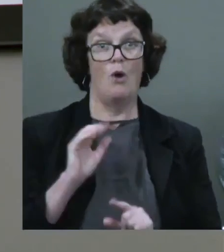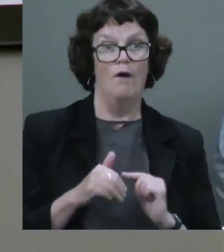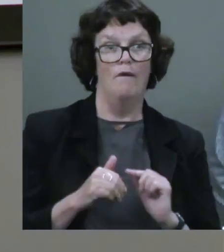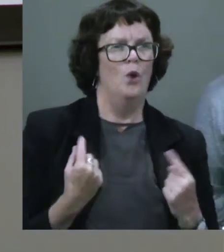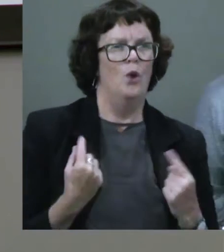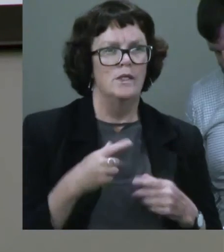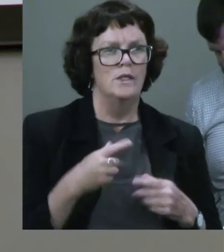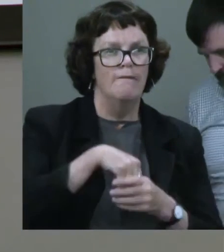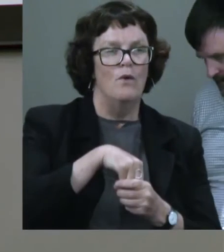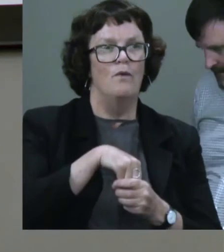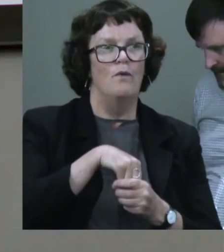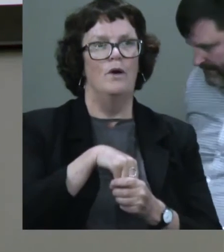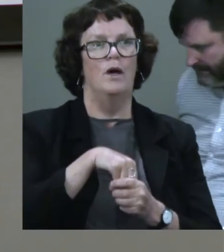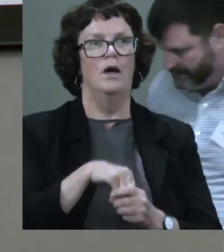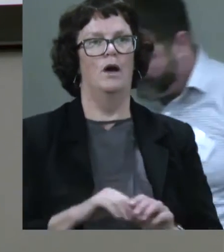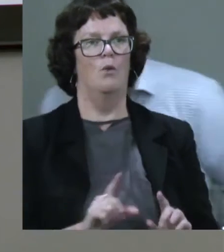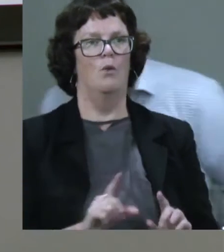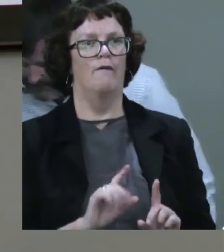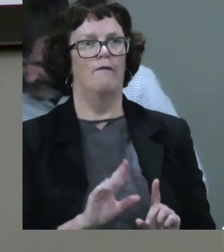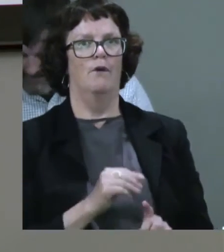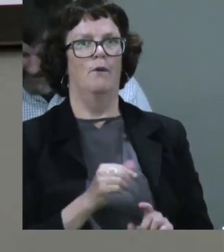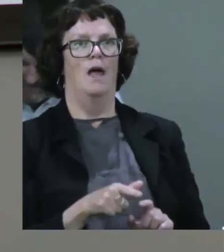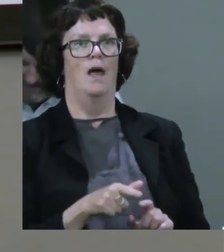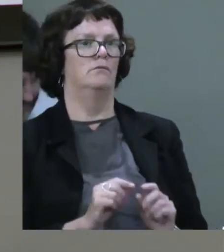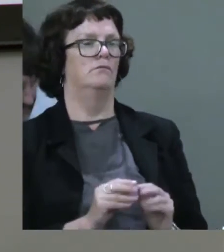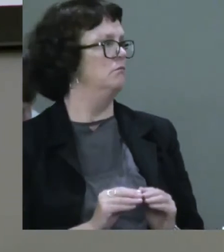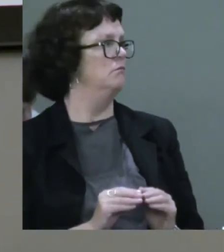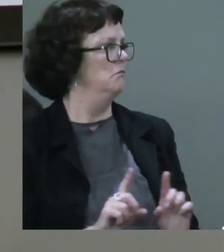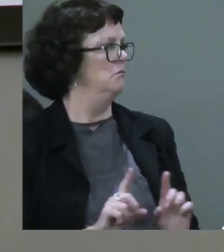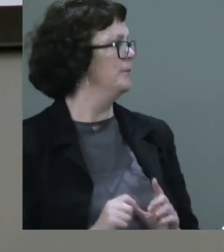that and what came out of it.